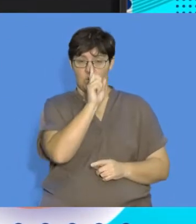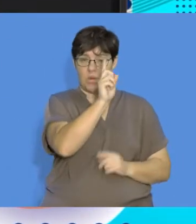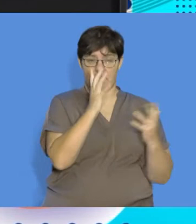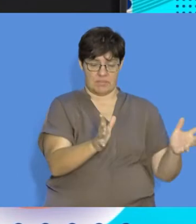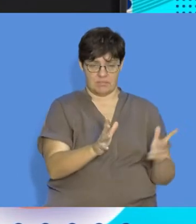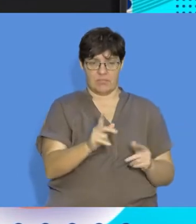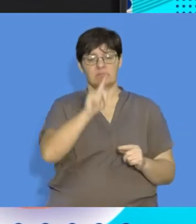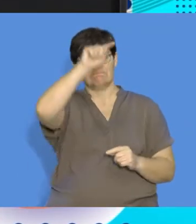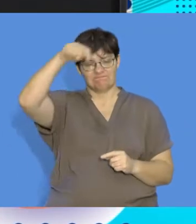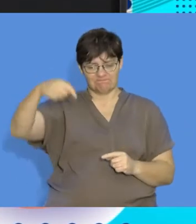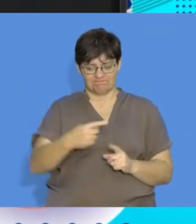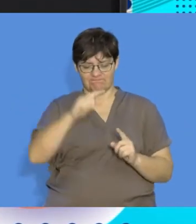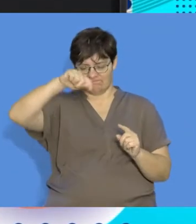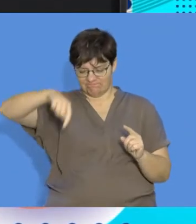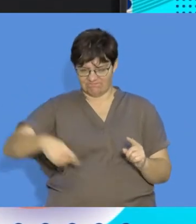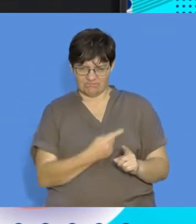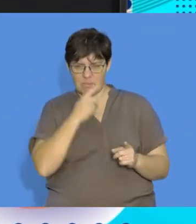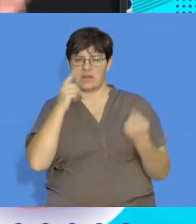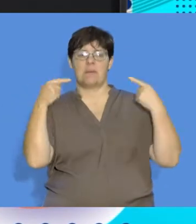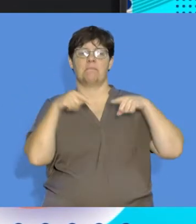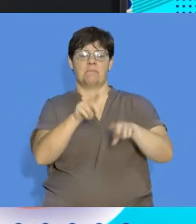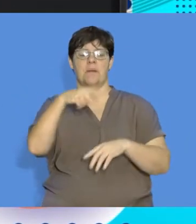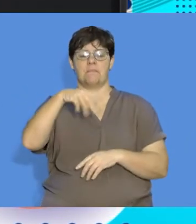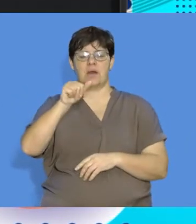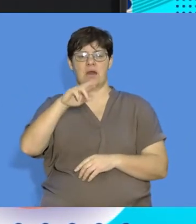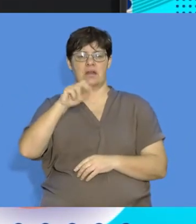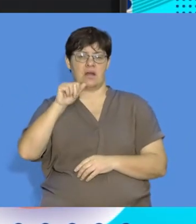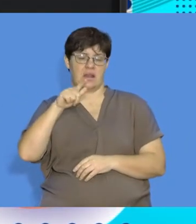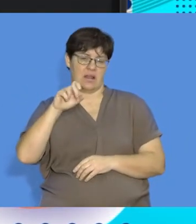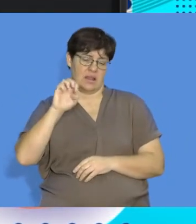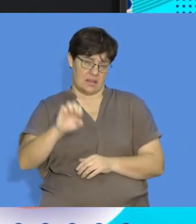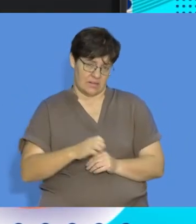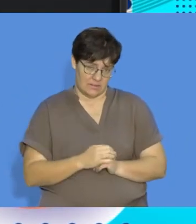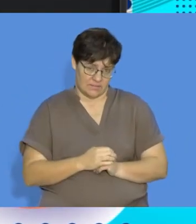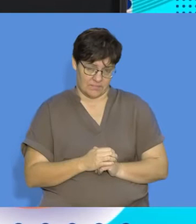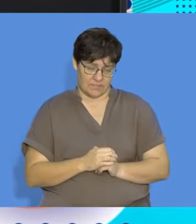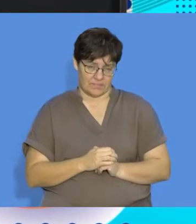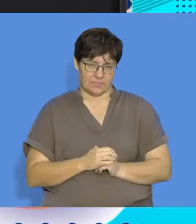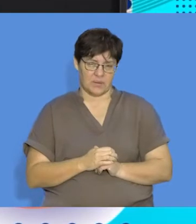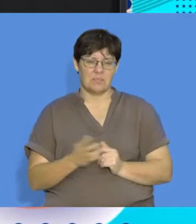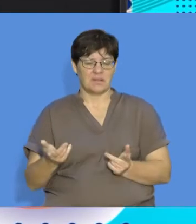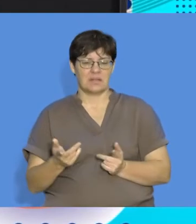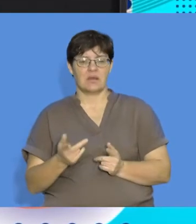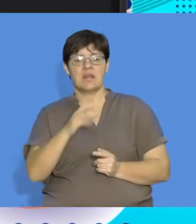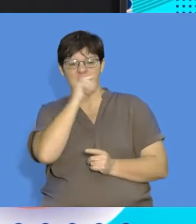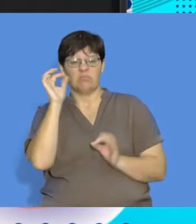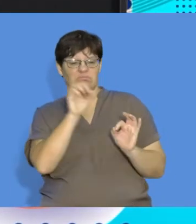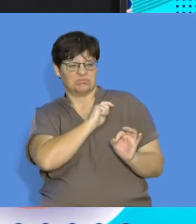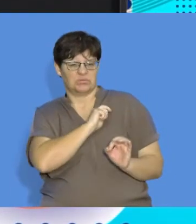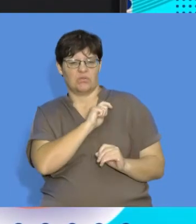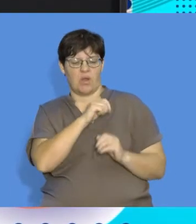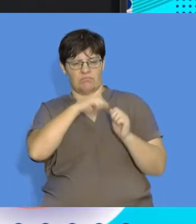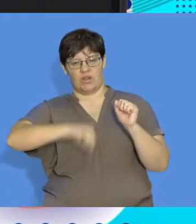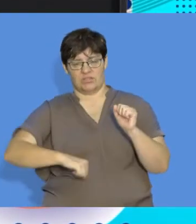have one. So a branch is what in many ways would refer to as a parallel circuit, but essentially it